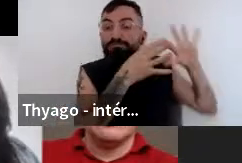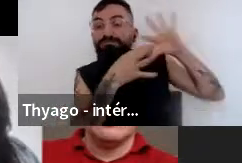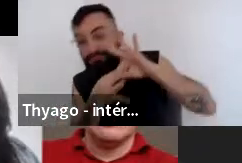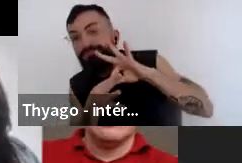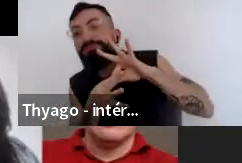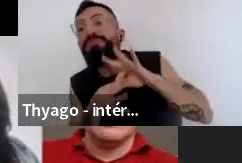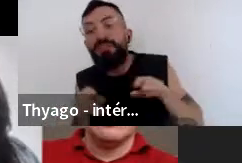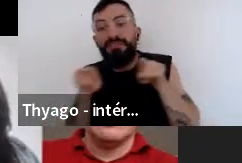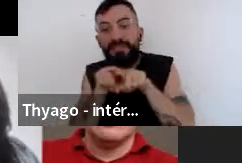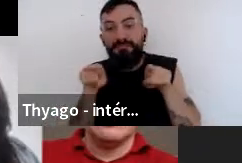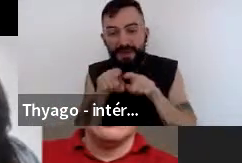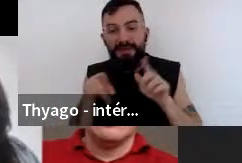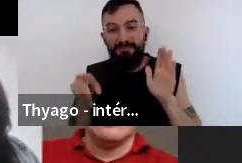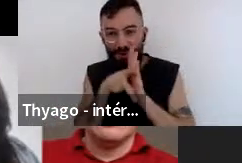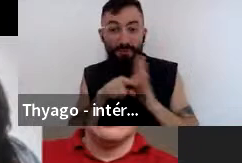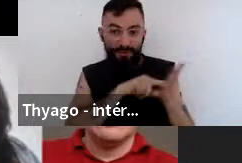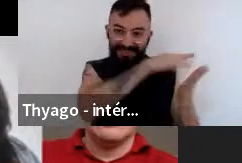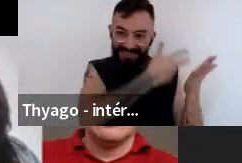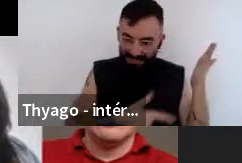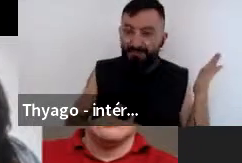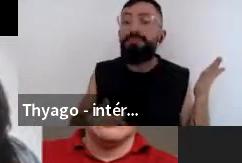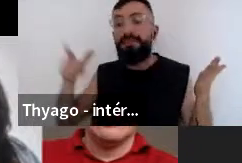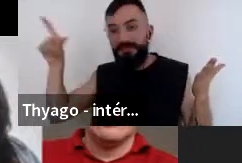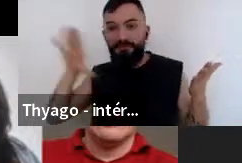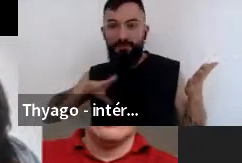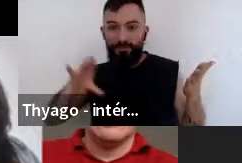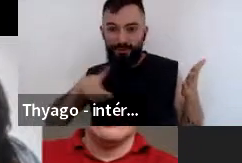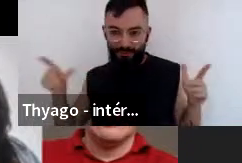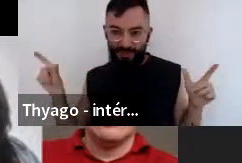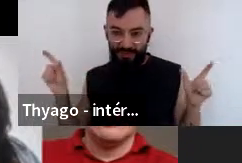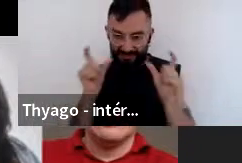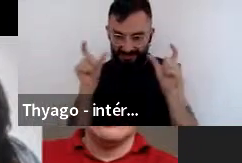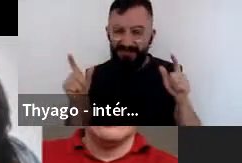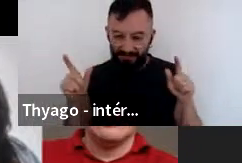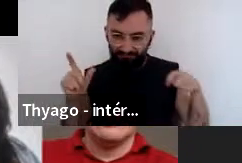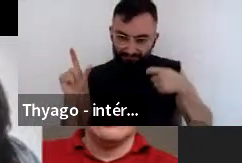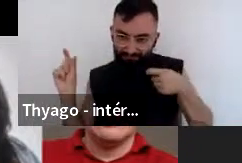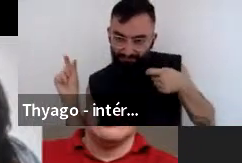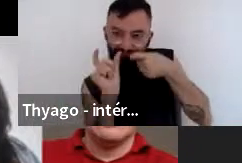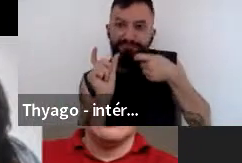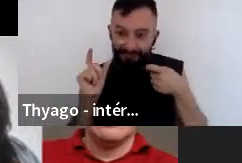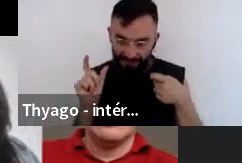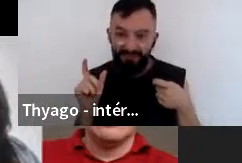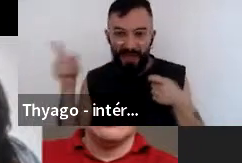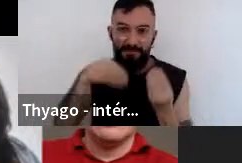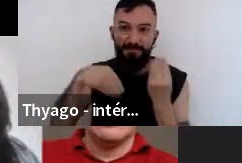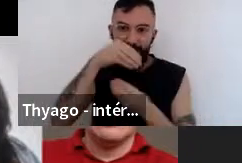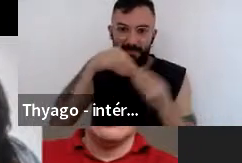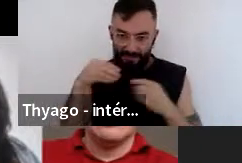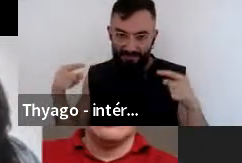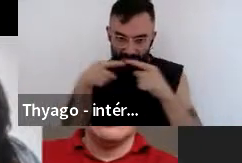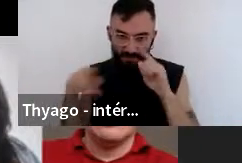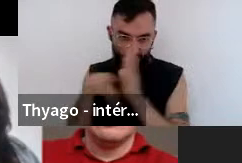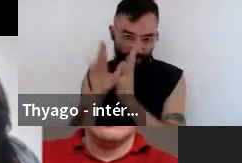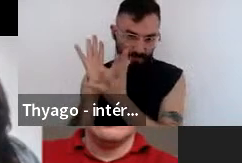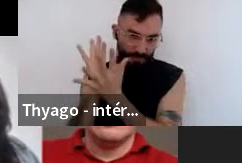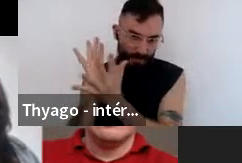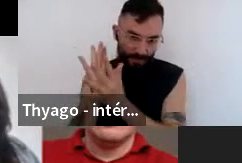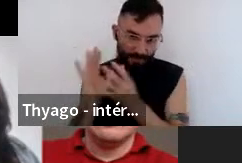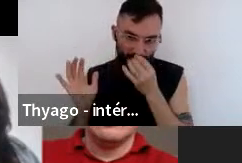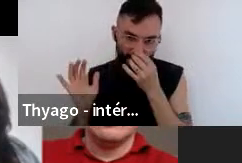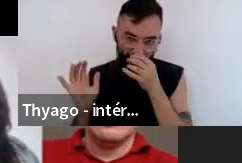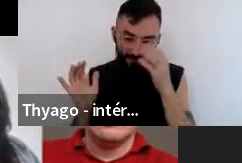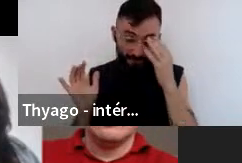elements of Libras. This will be clearer later when I show you some examples.